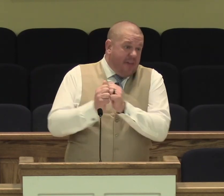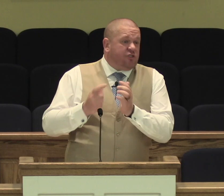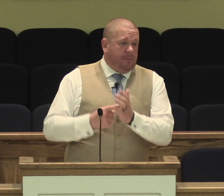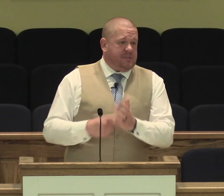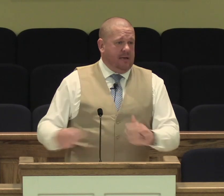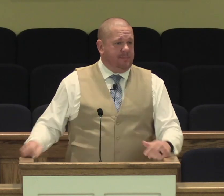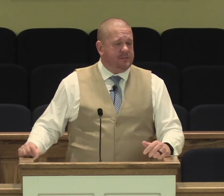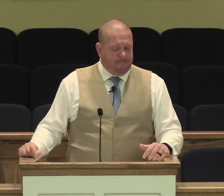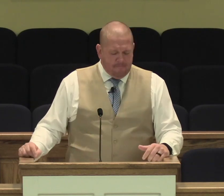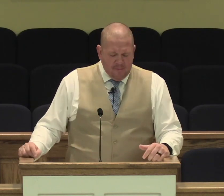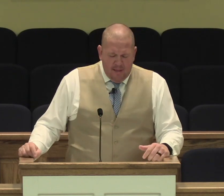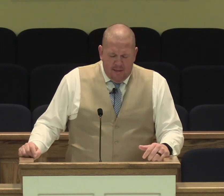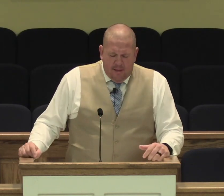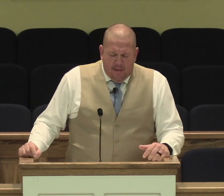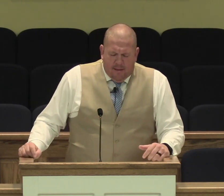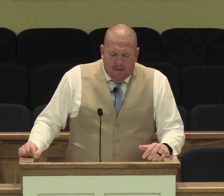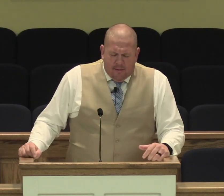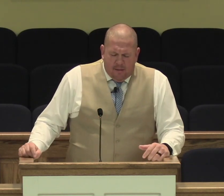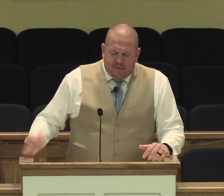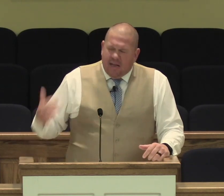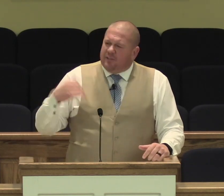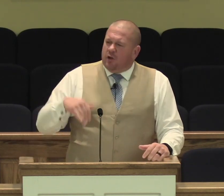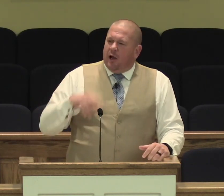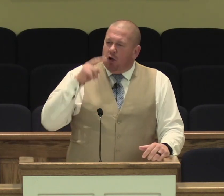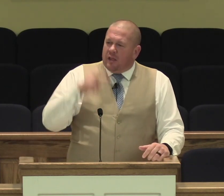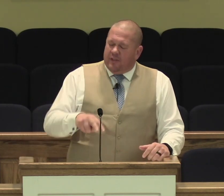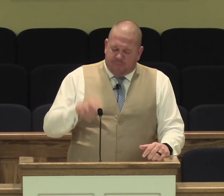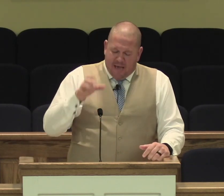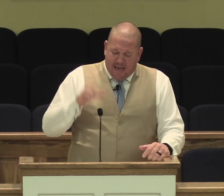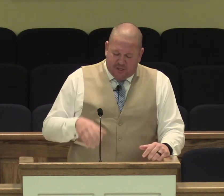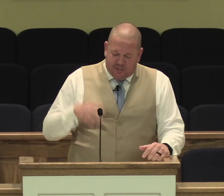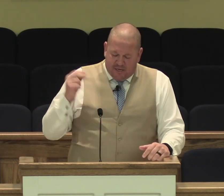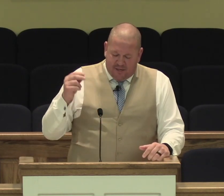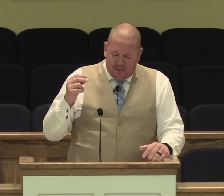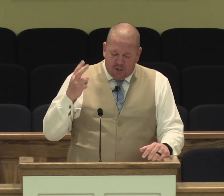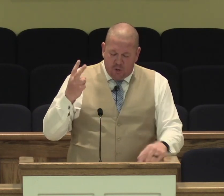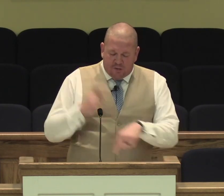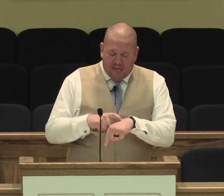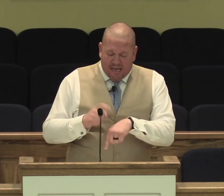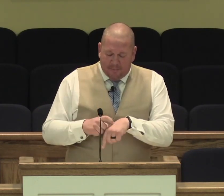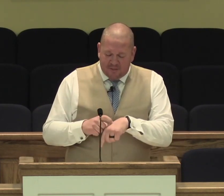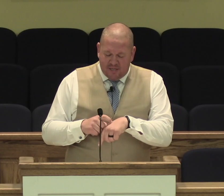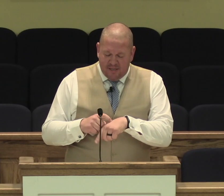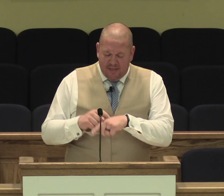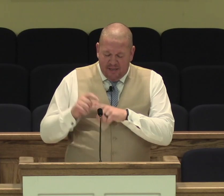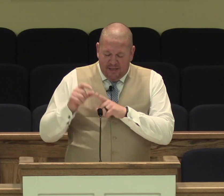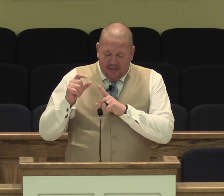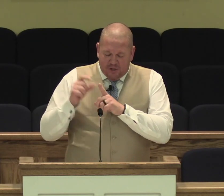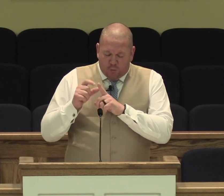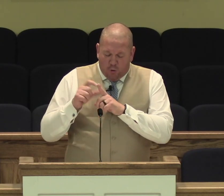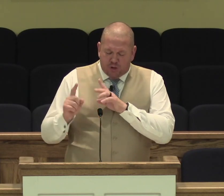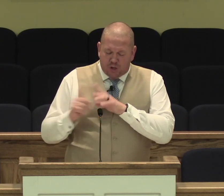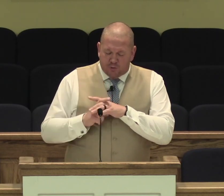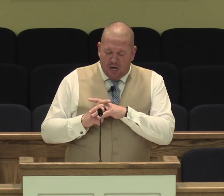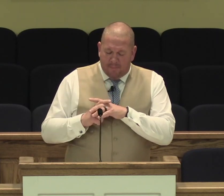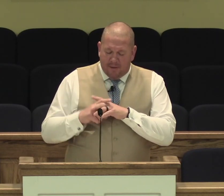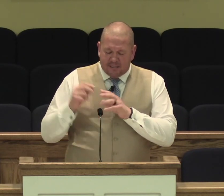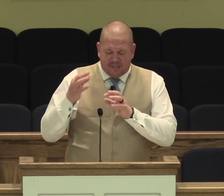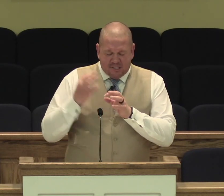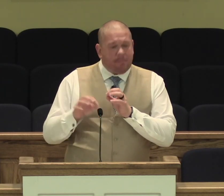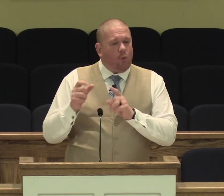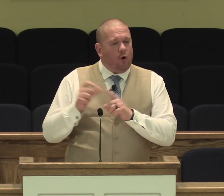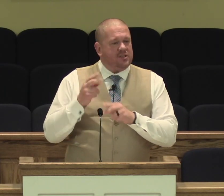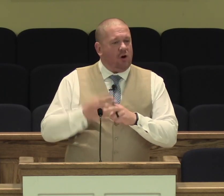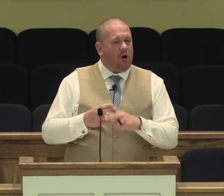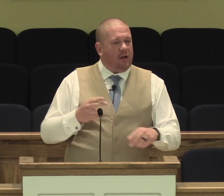them together sometimes. And tonight, though, I looked at this passage and two times this word shows up, and